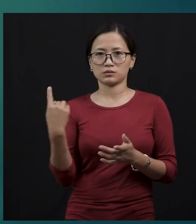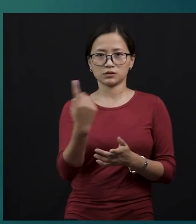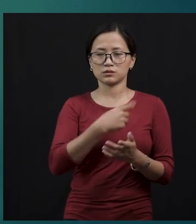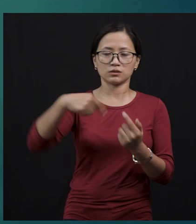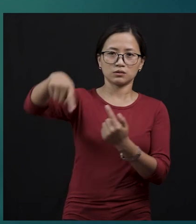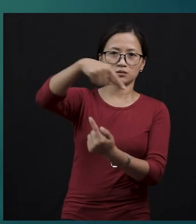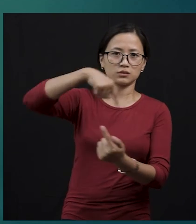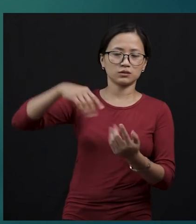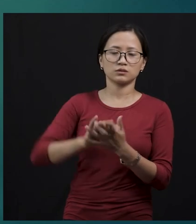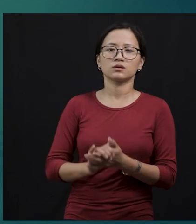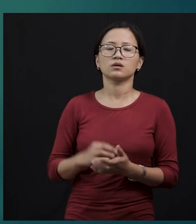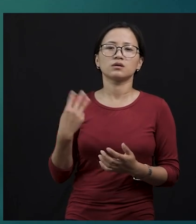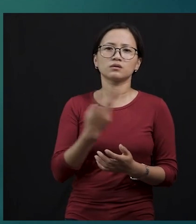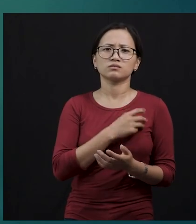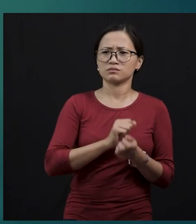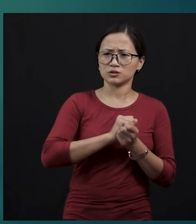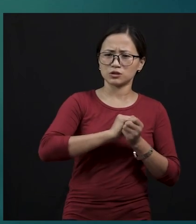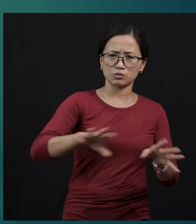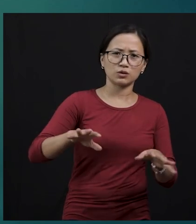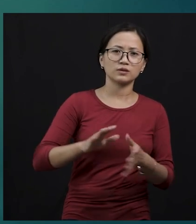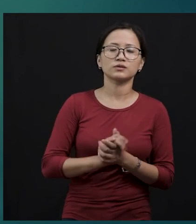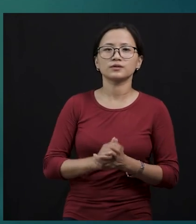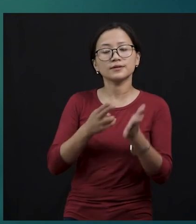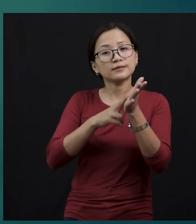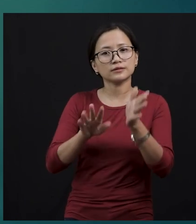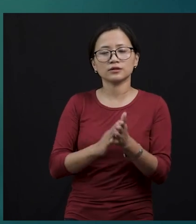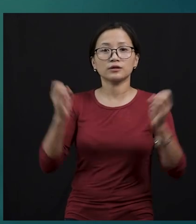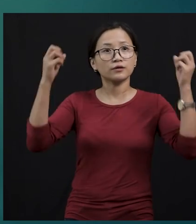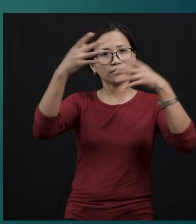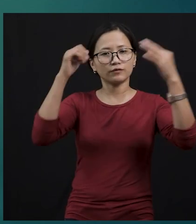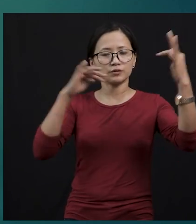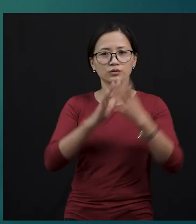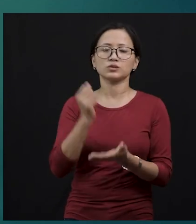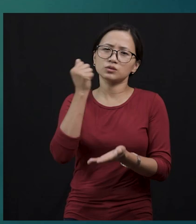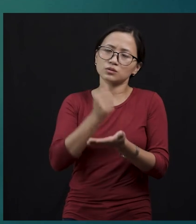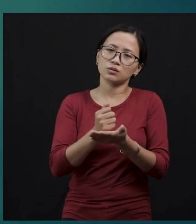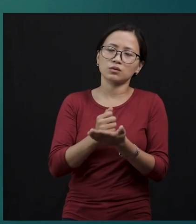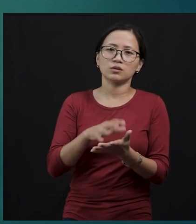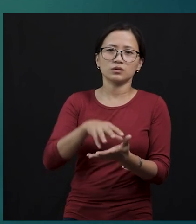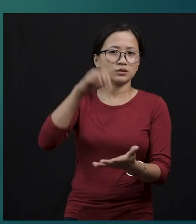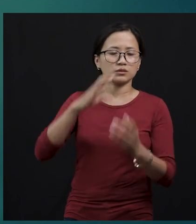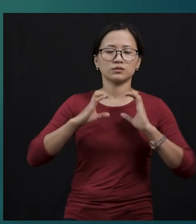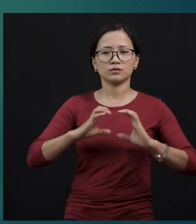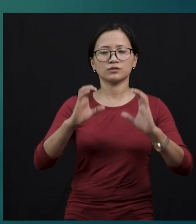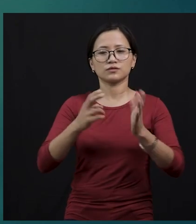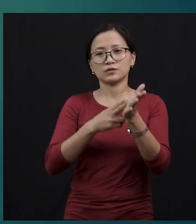us. Instead of destroying it, instead of spoiling the natural environment, we should all learn to care for